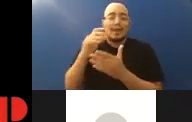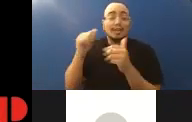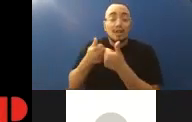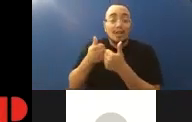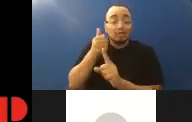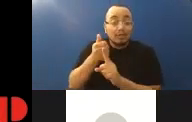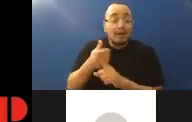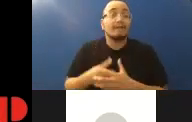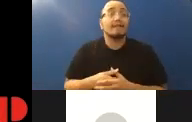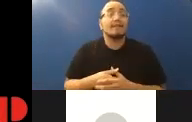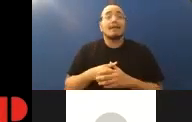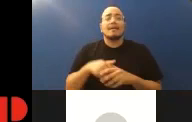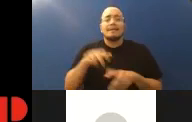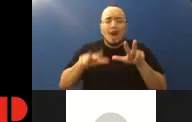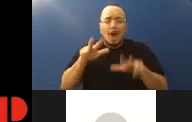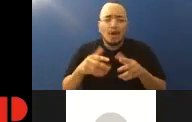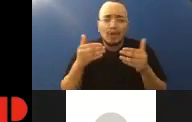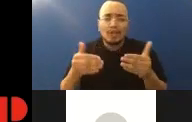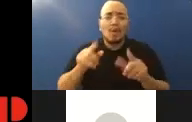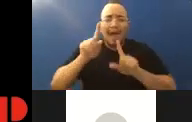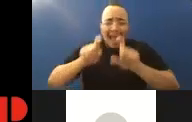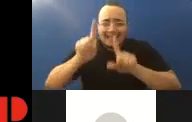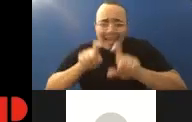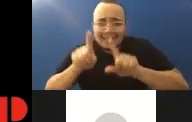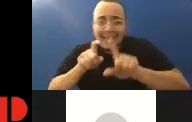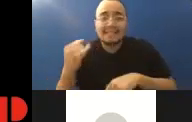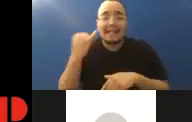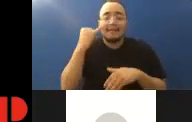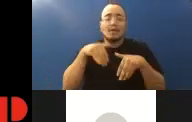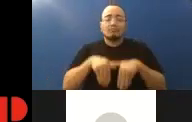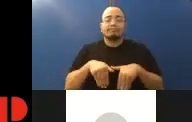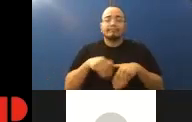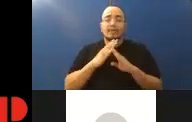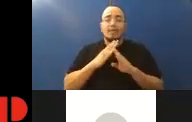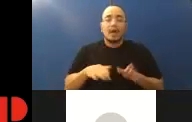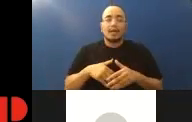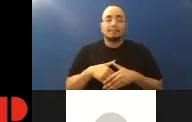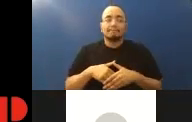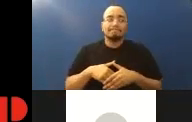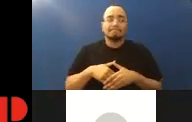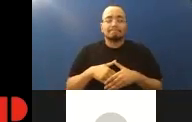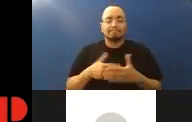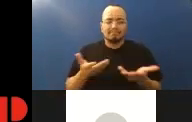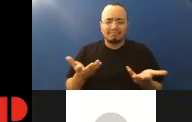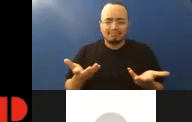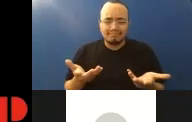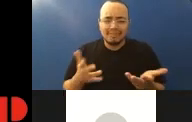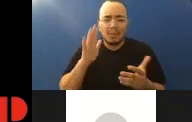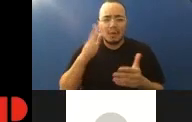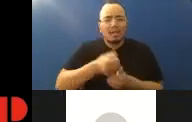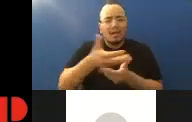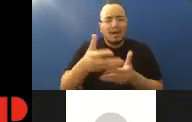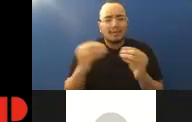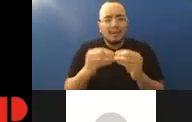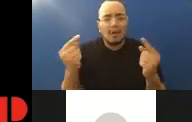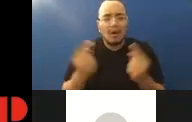Be awkward. Go ask questions, because you sitting there being silent or wondering things is only, you're only going to harm others, to